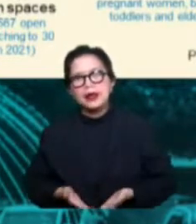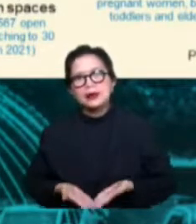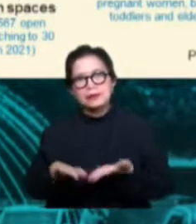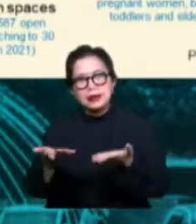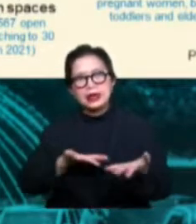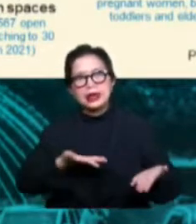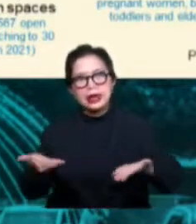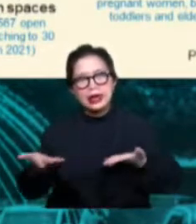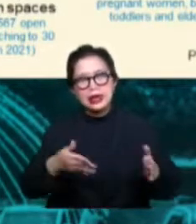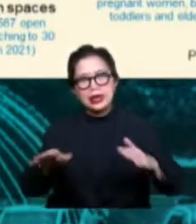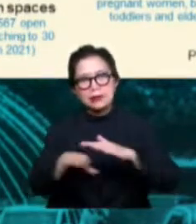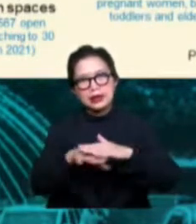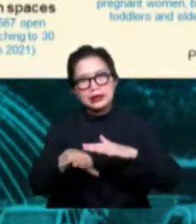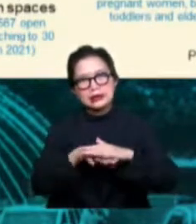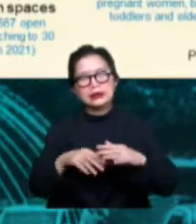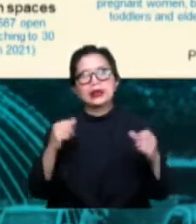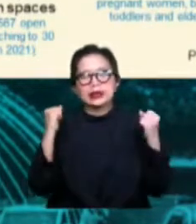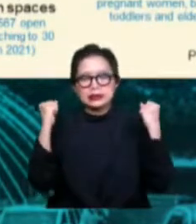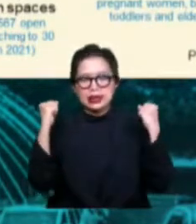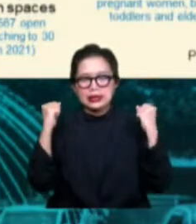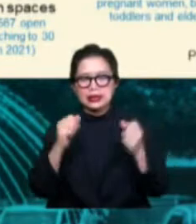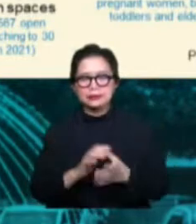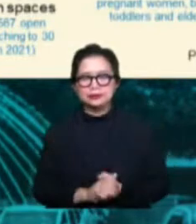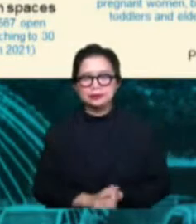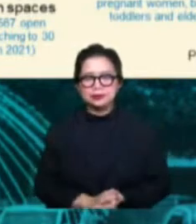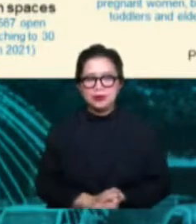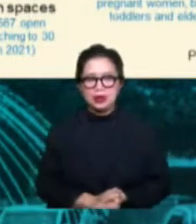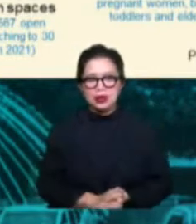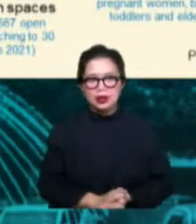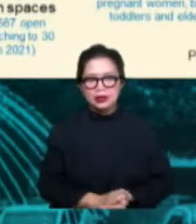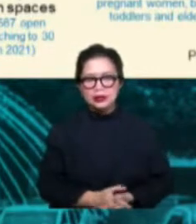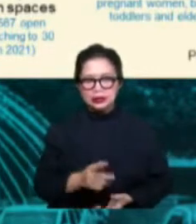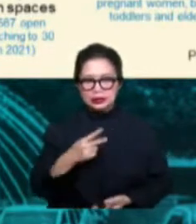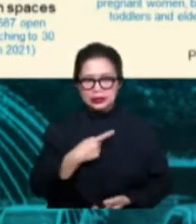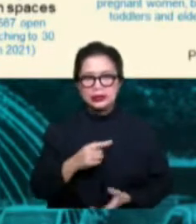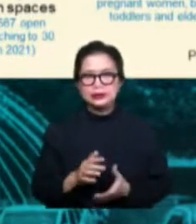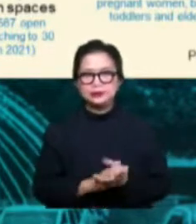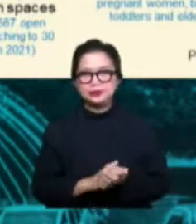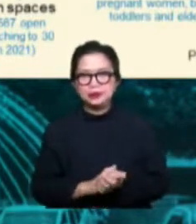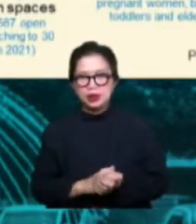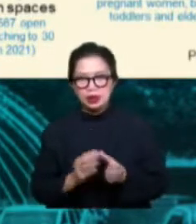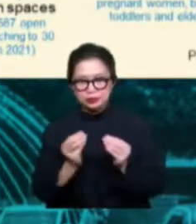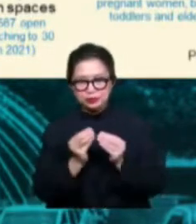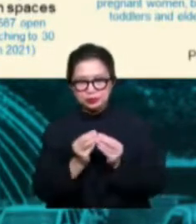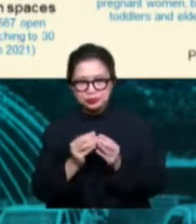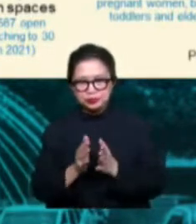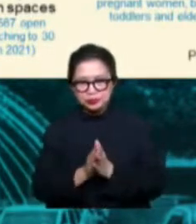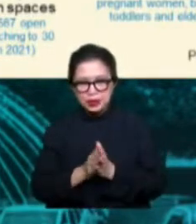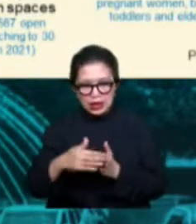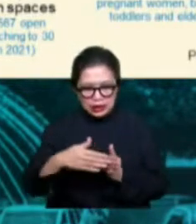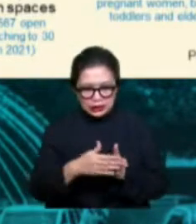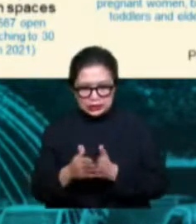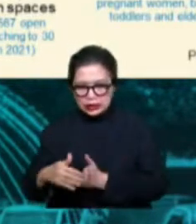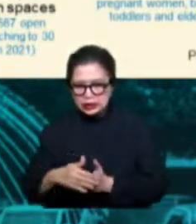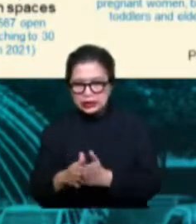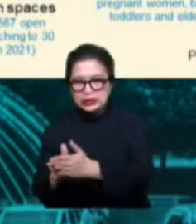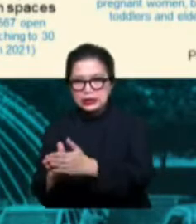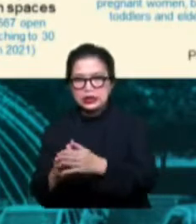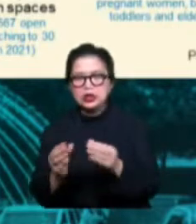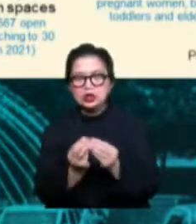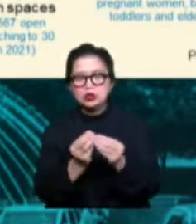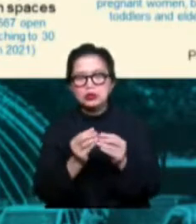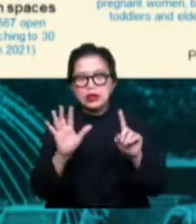And we formulate 15 general strategies to strengthen Jakarta urban public health that involve